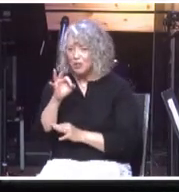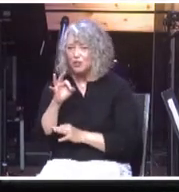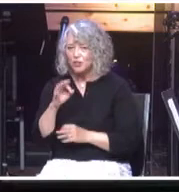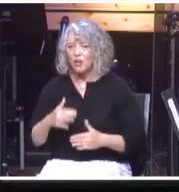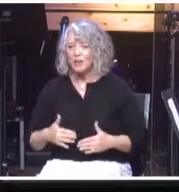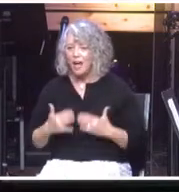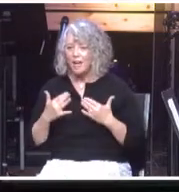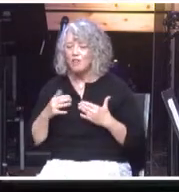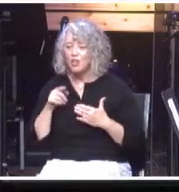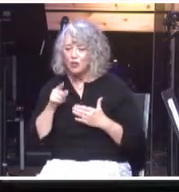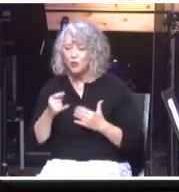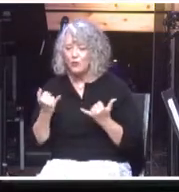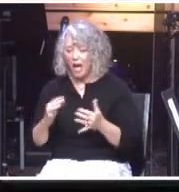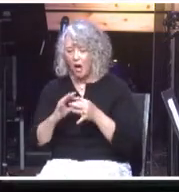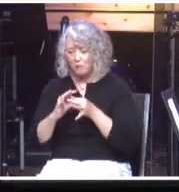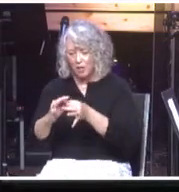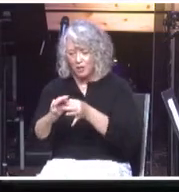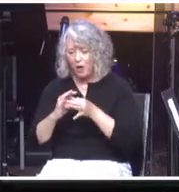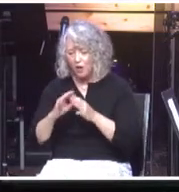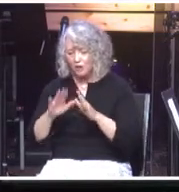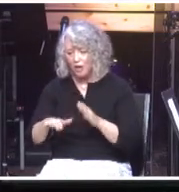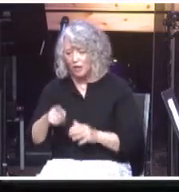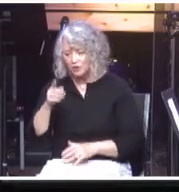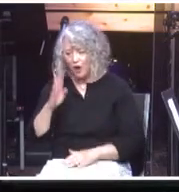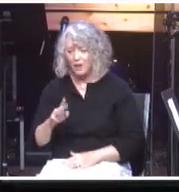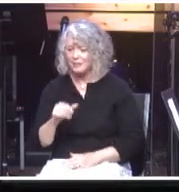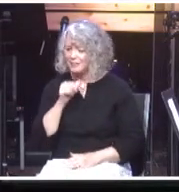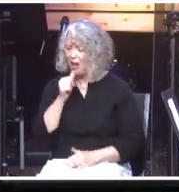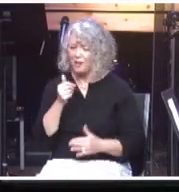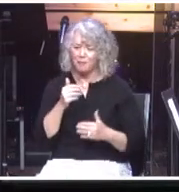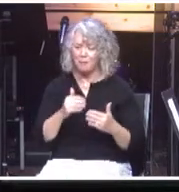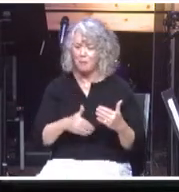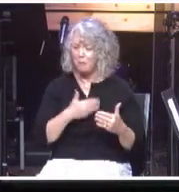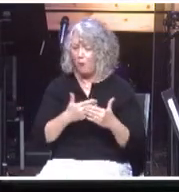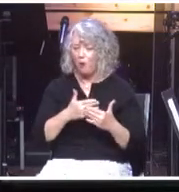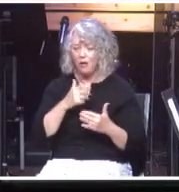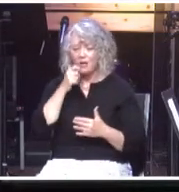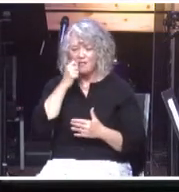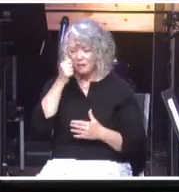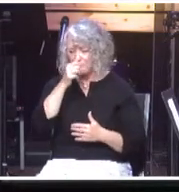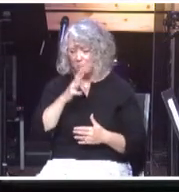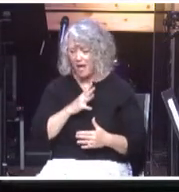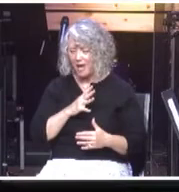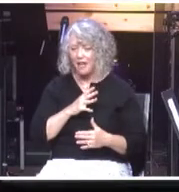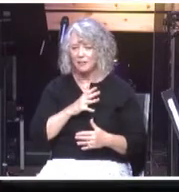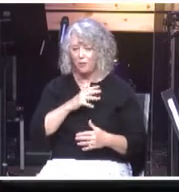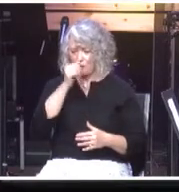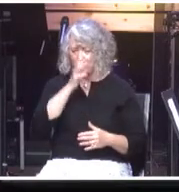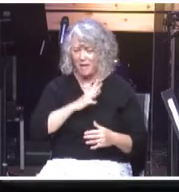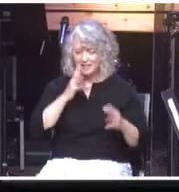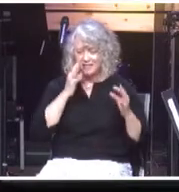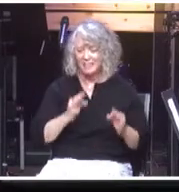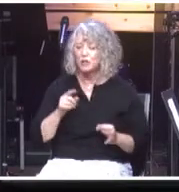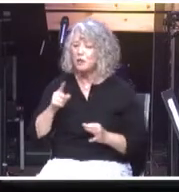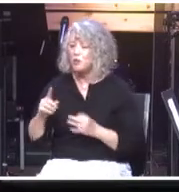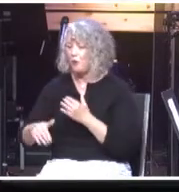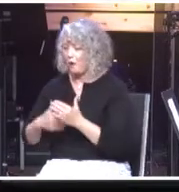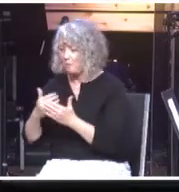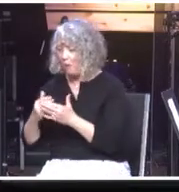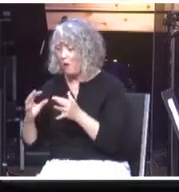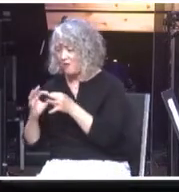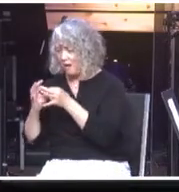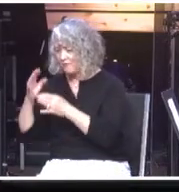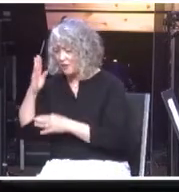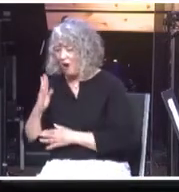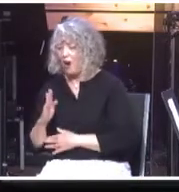since they were children of God, born not of natural descent, not of human will or decision, but born of God. Life both physical